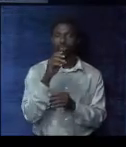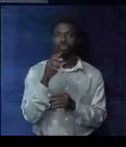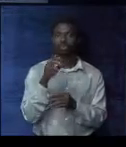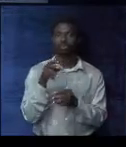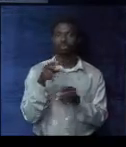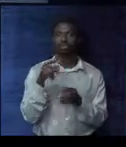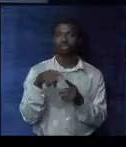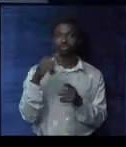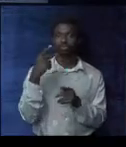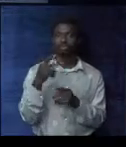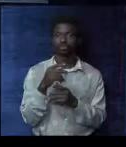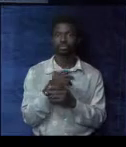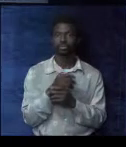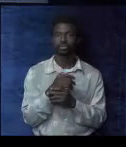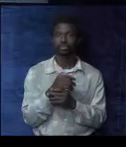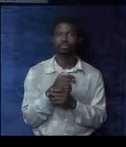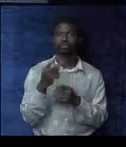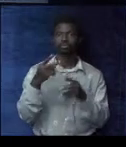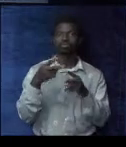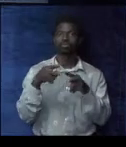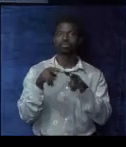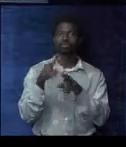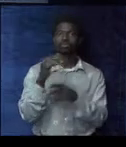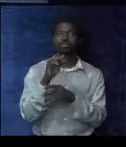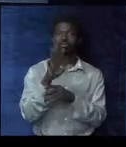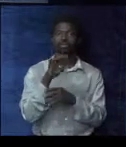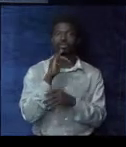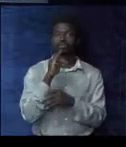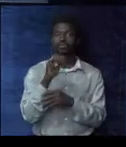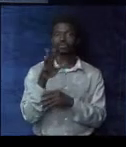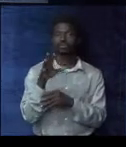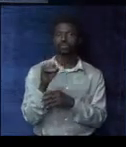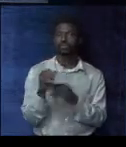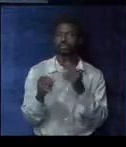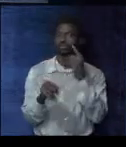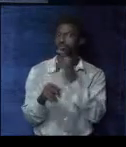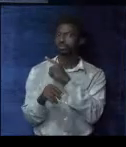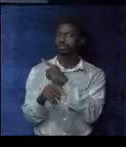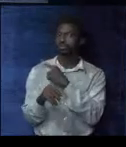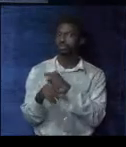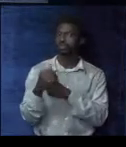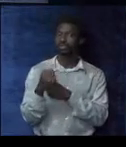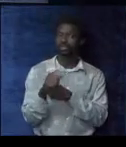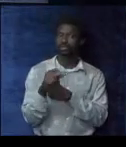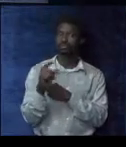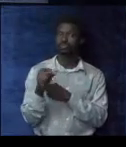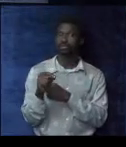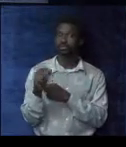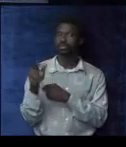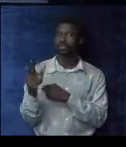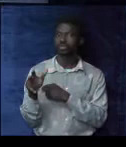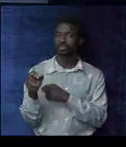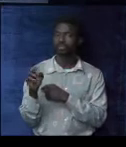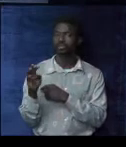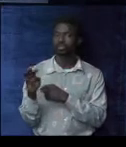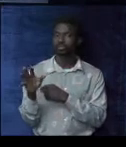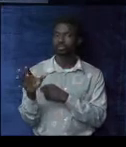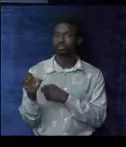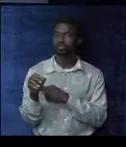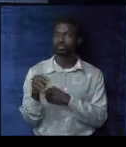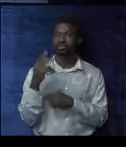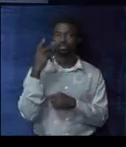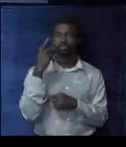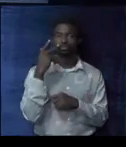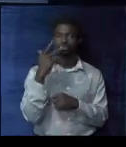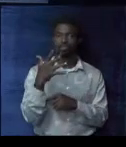a few moments. Here, the value of 5 is 50 because, you know, 10, 20, 30, 40, 50. That's what 5